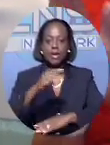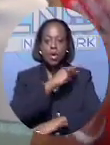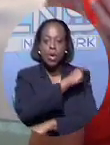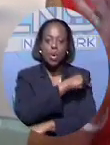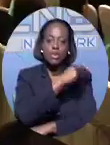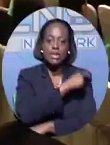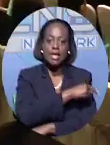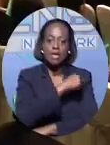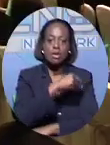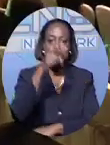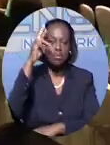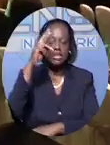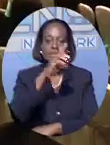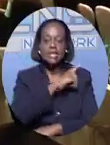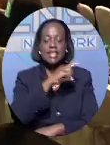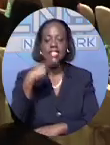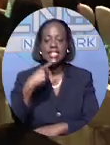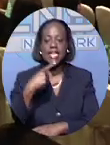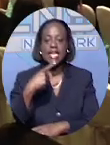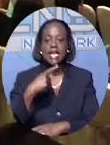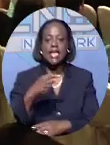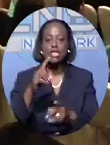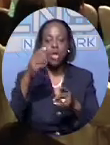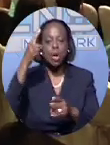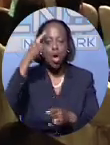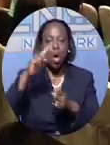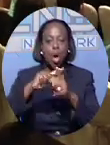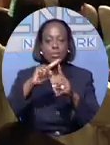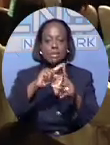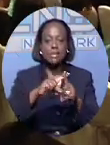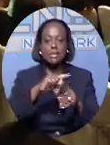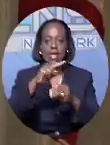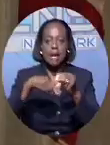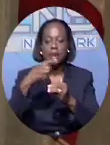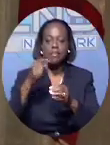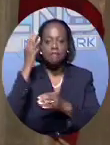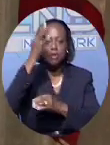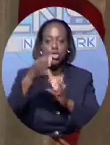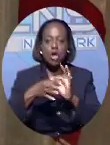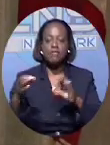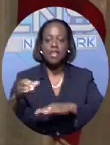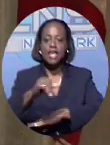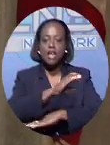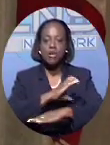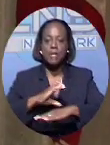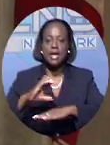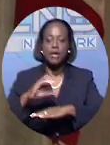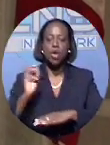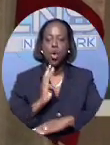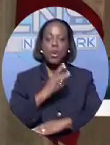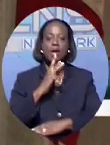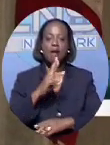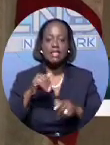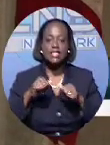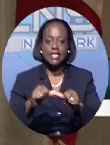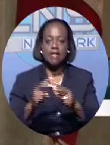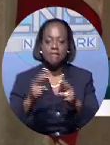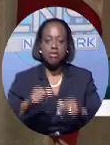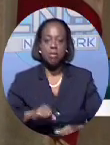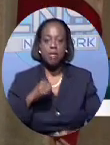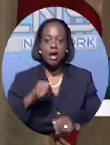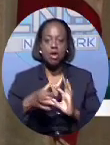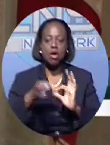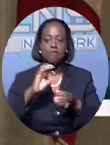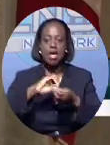Association President Richard Dumang says he's optimistic about the future of the Caribbean. We are still very proud of